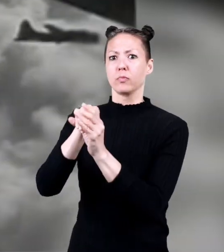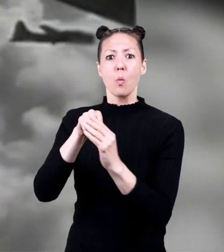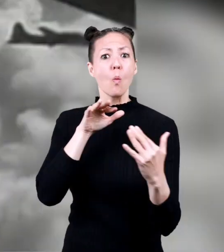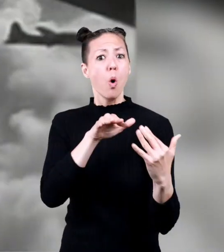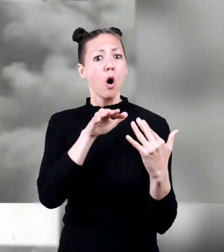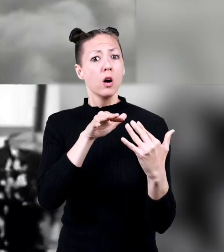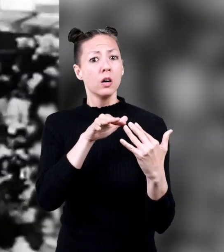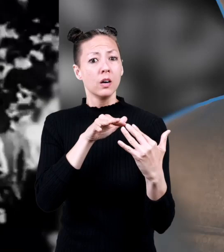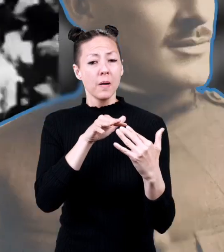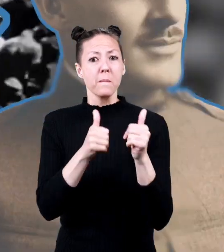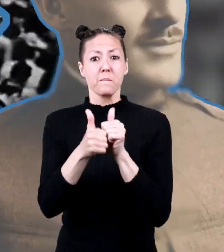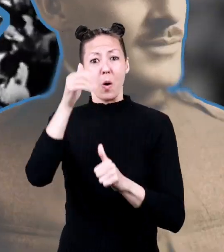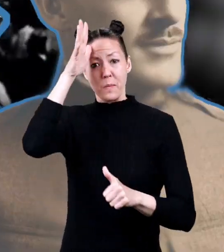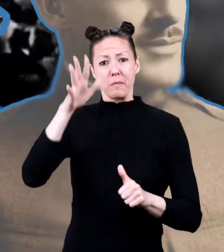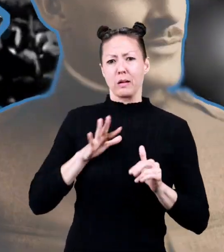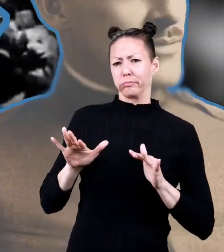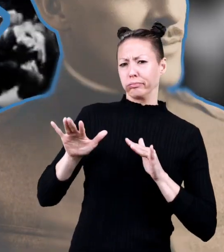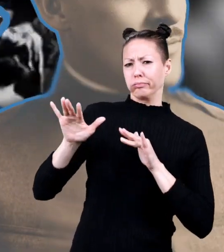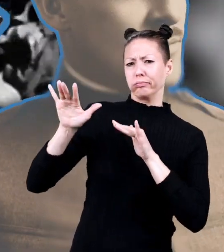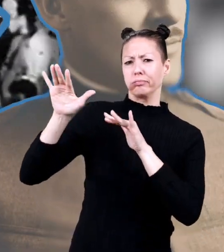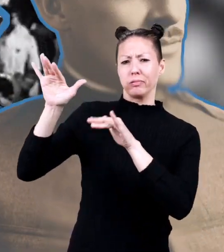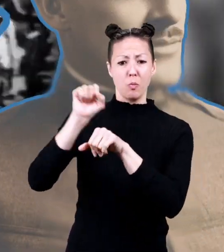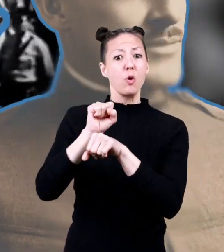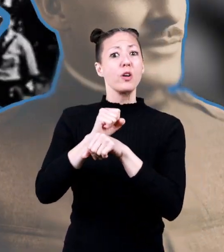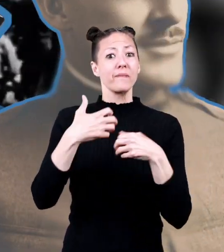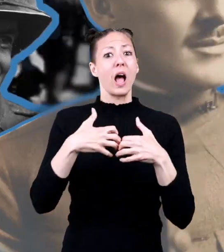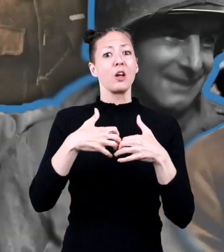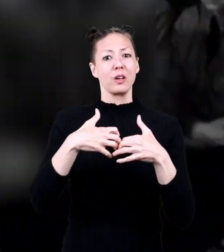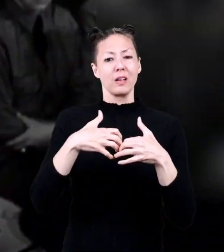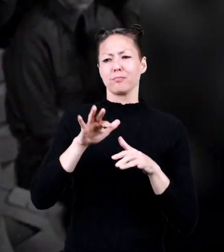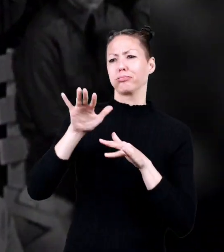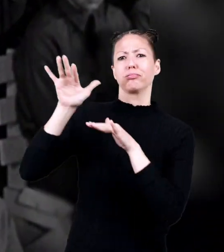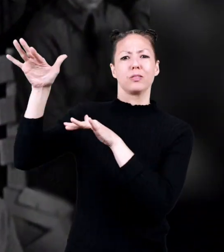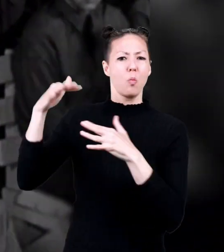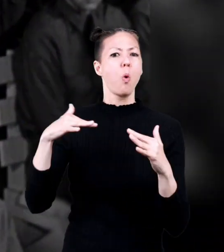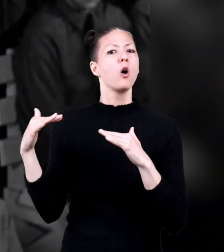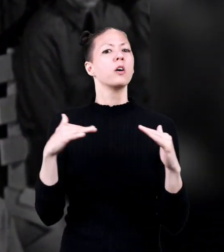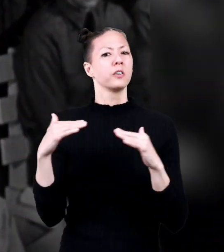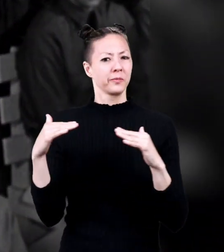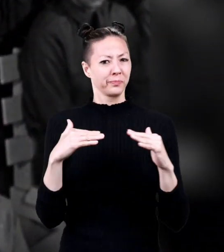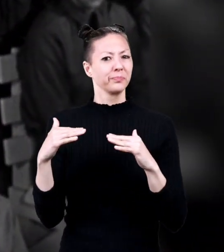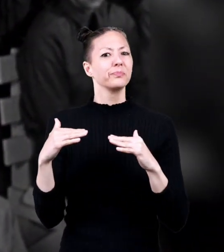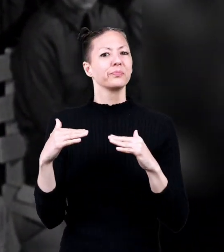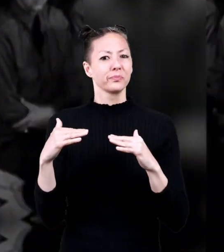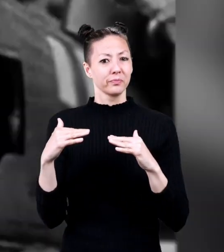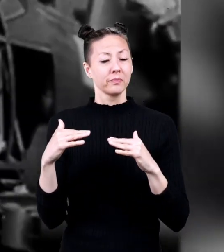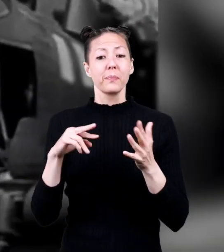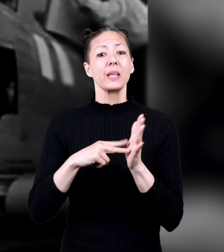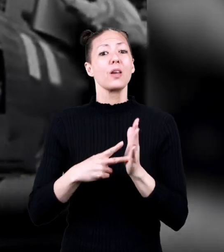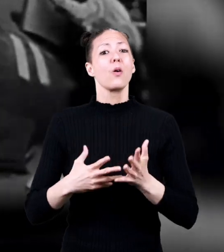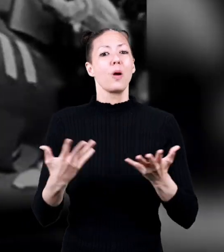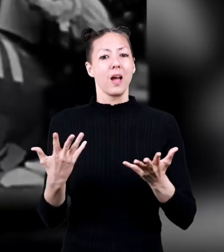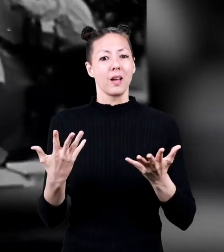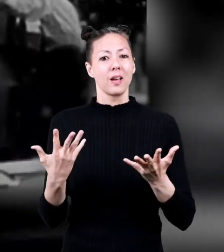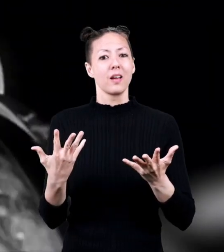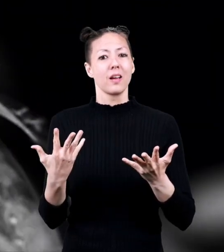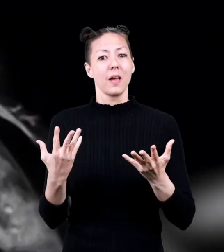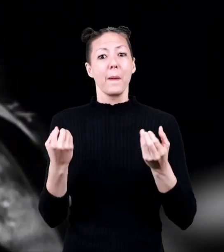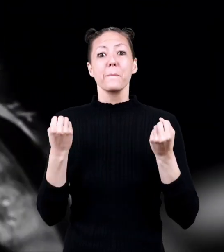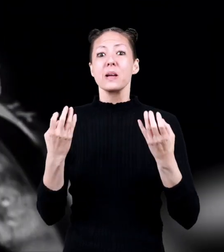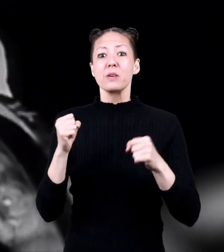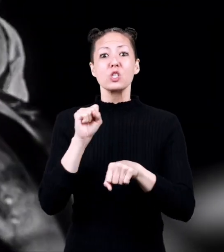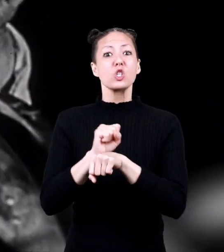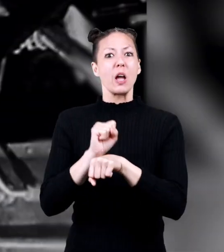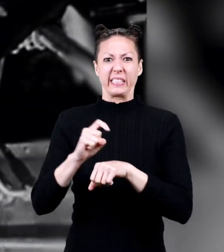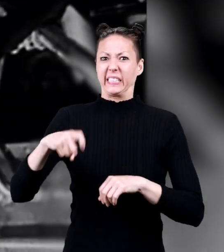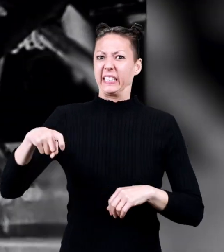joined the war. Most of the men who had worked in the factories went to go fight in the war, which meant there were a bunch